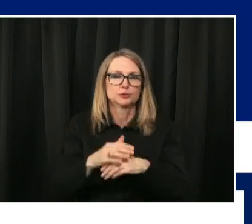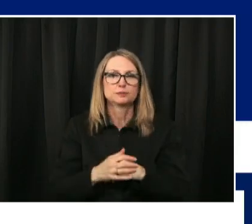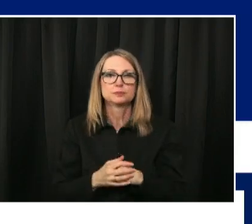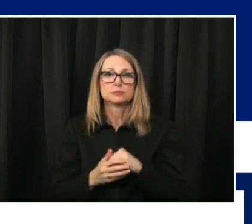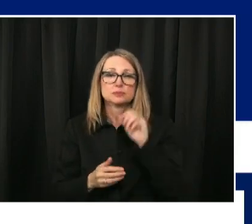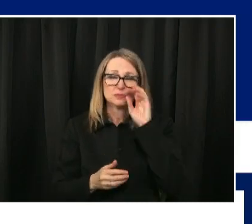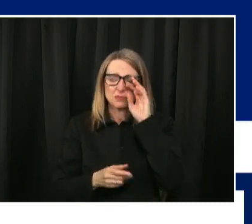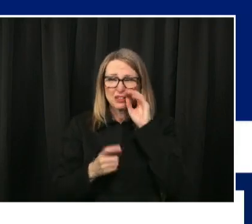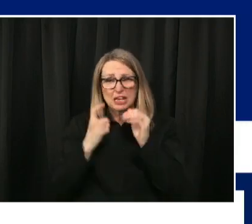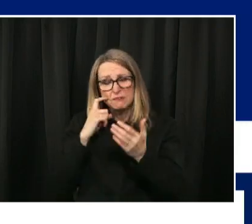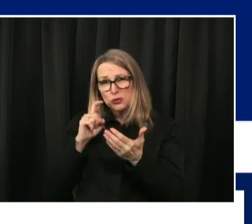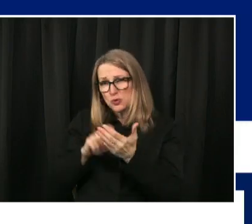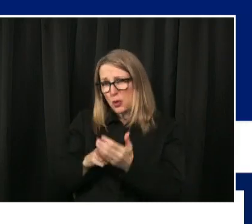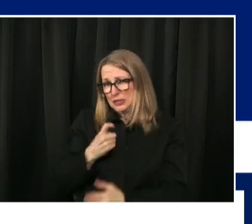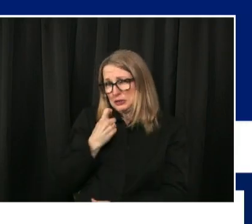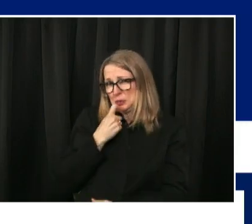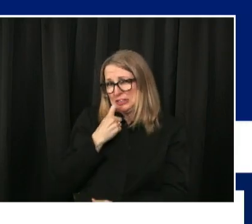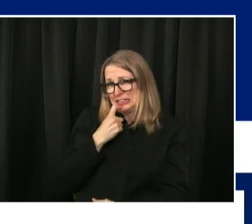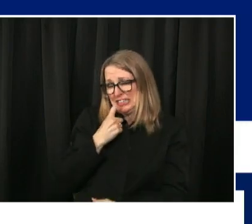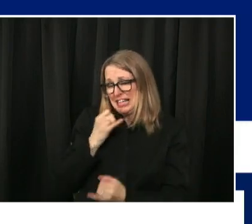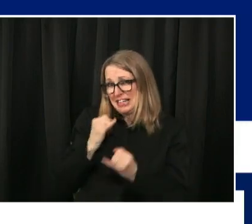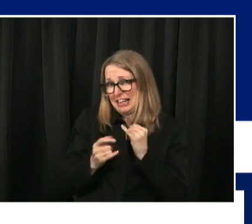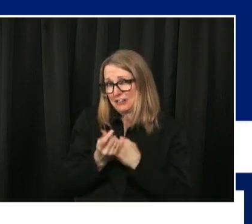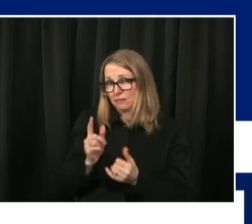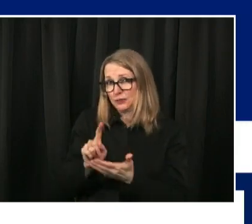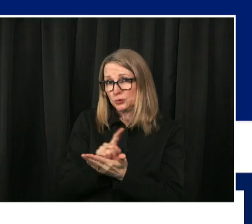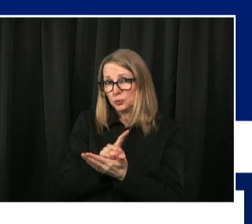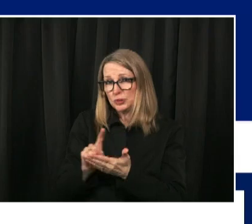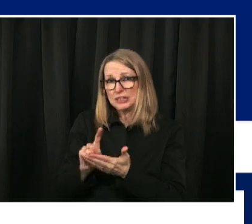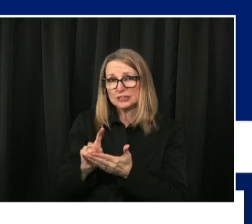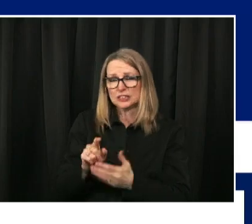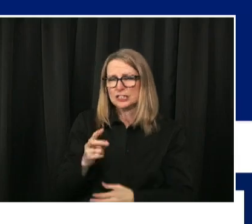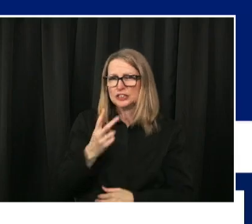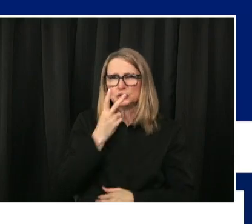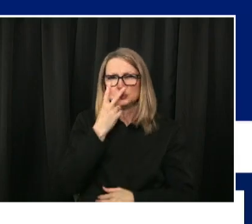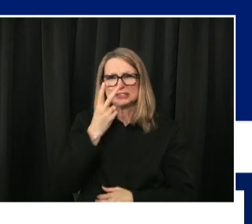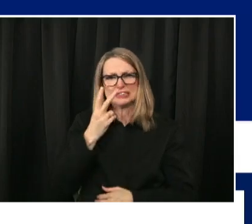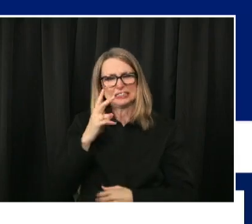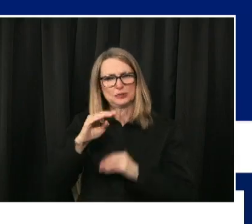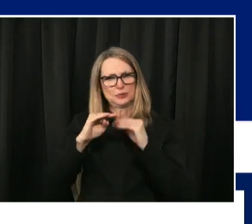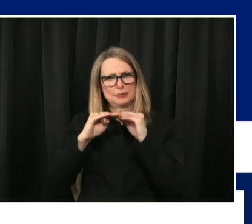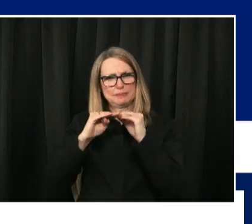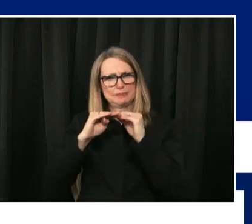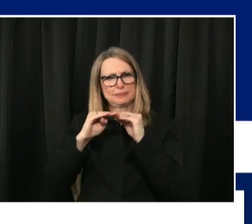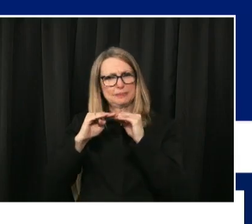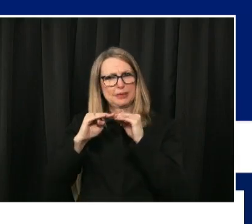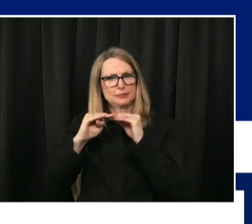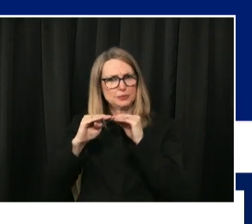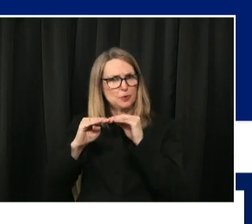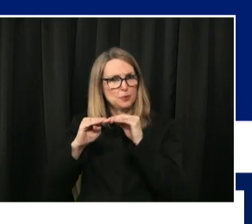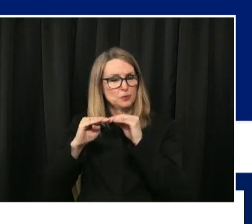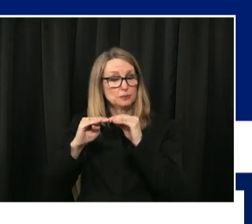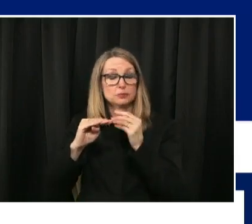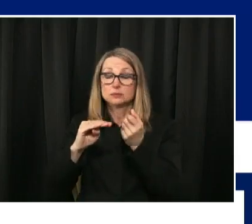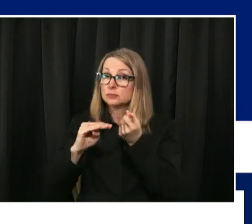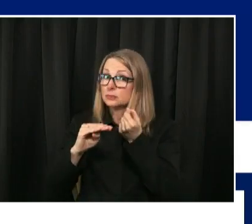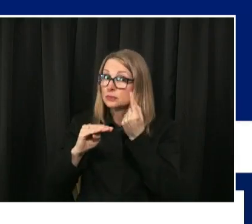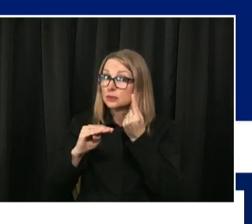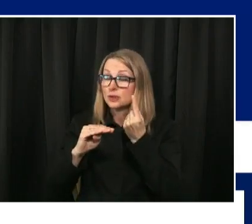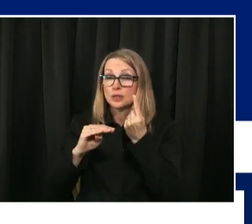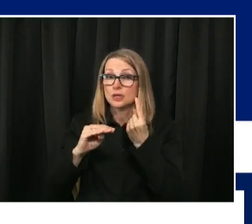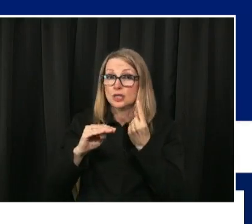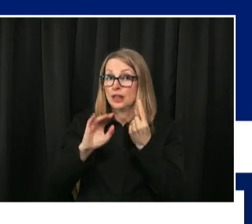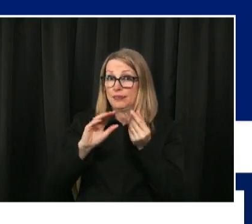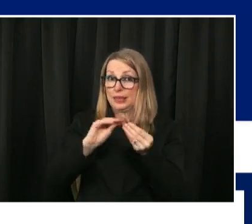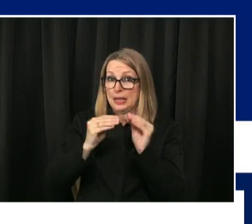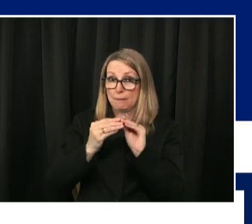last few weeks of data here is that we've really reached a bit of a high plateau in the state, meaning that we're not seeing cases go